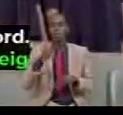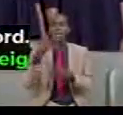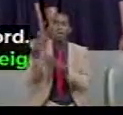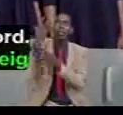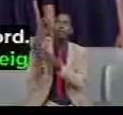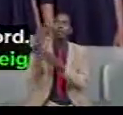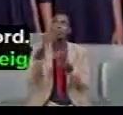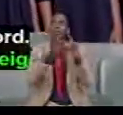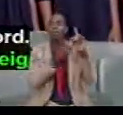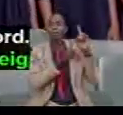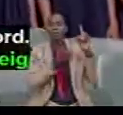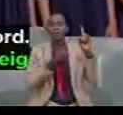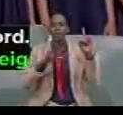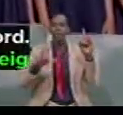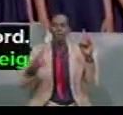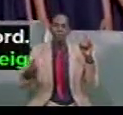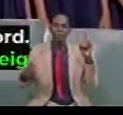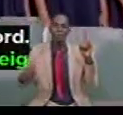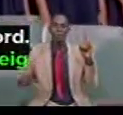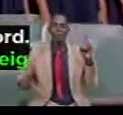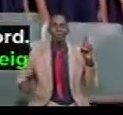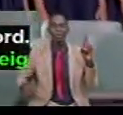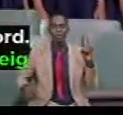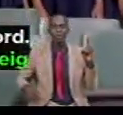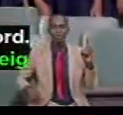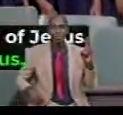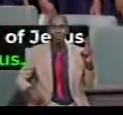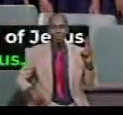been by the hands of the Lord.